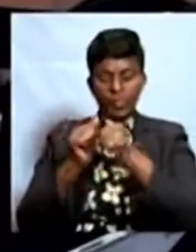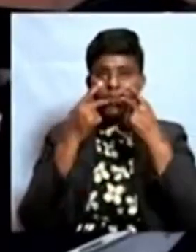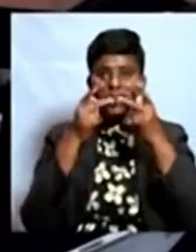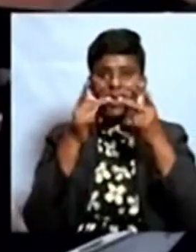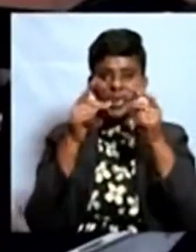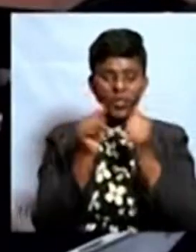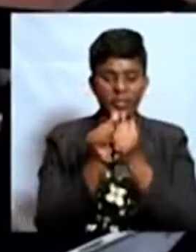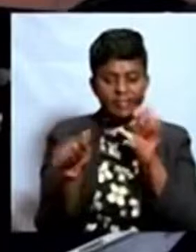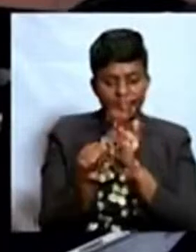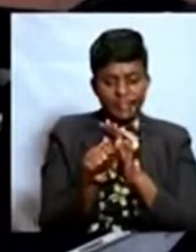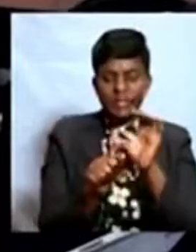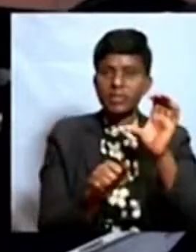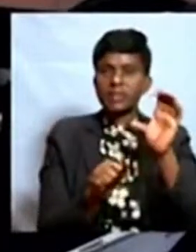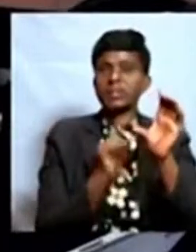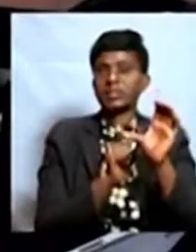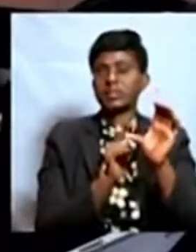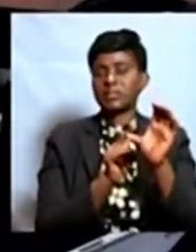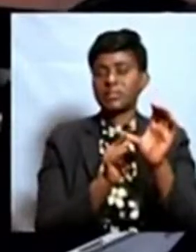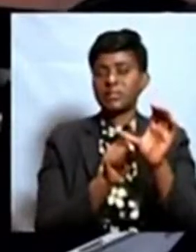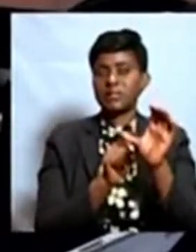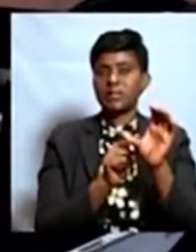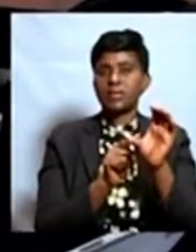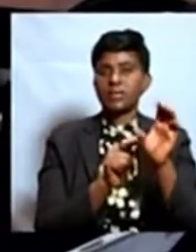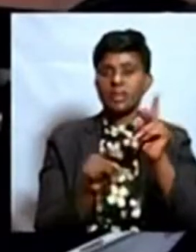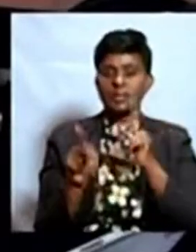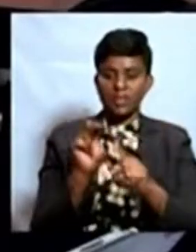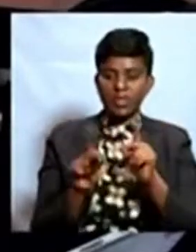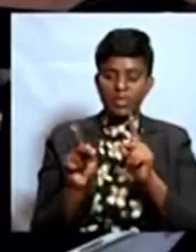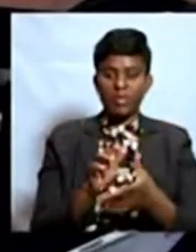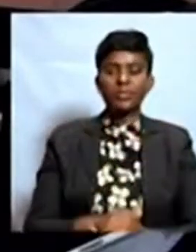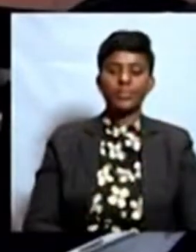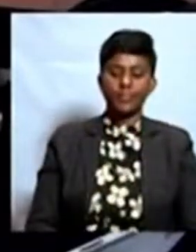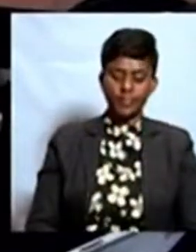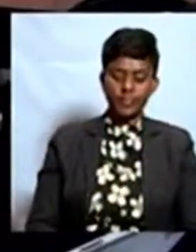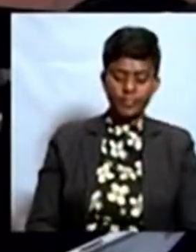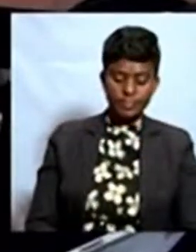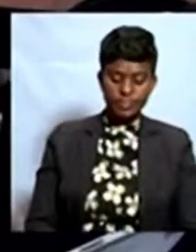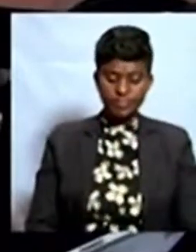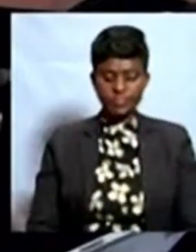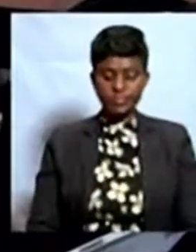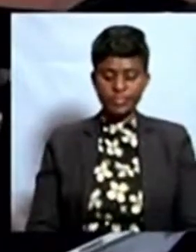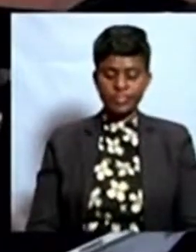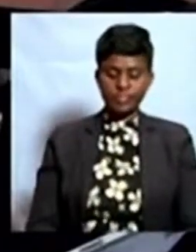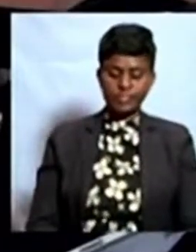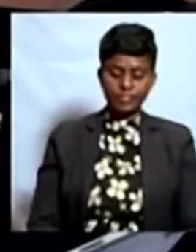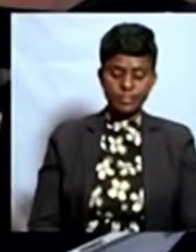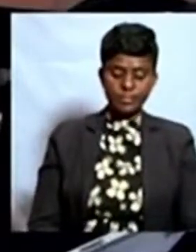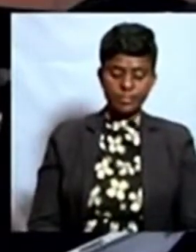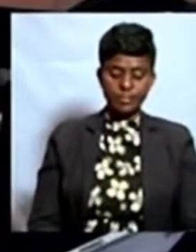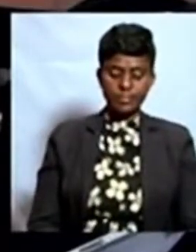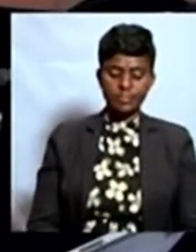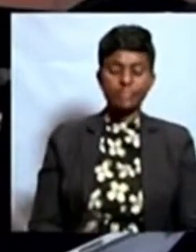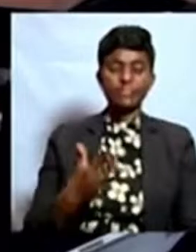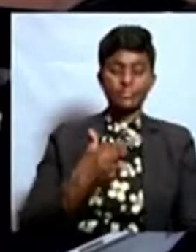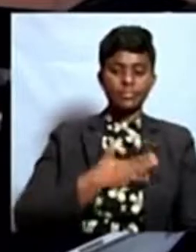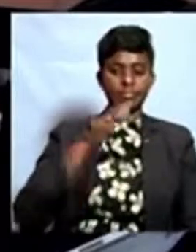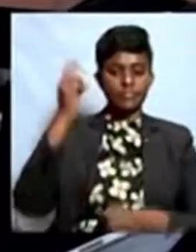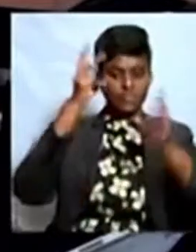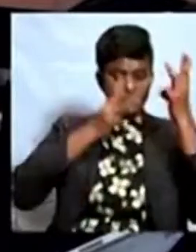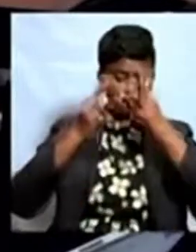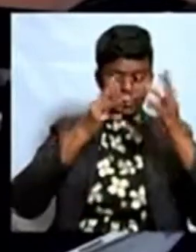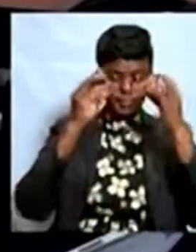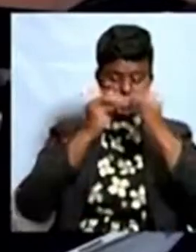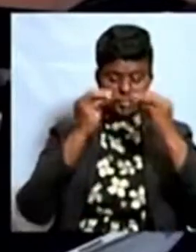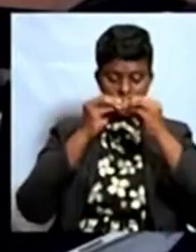private sector players in the industry. My concern is very much on